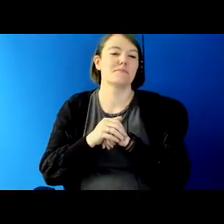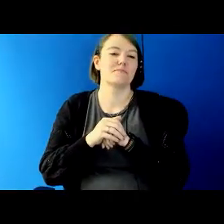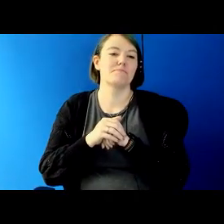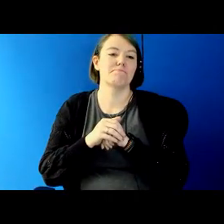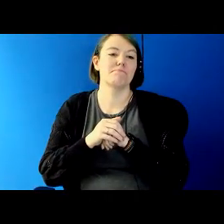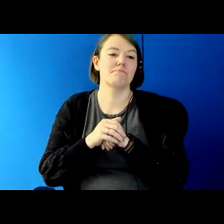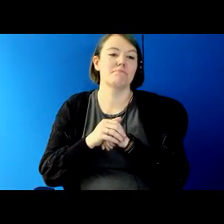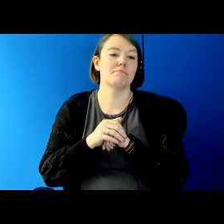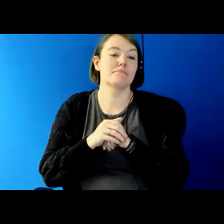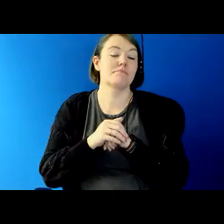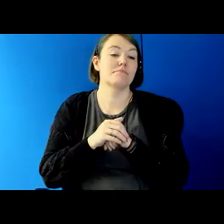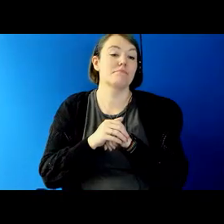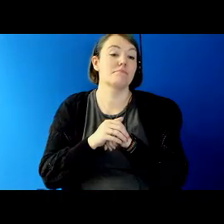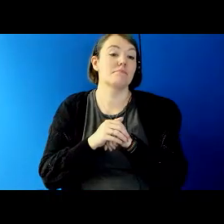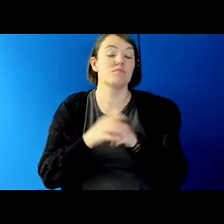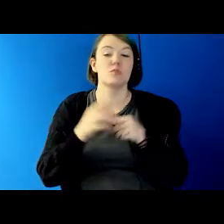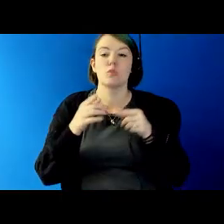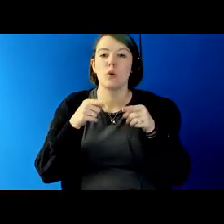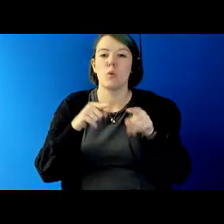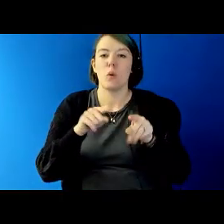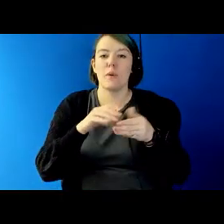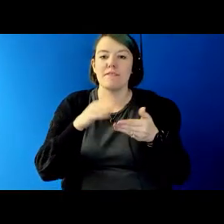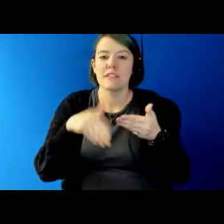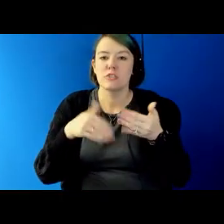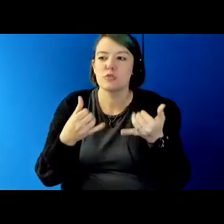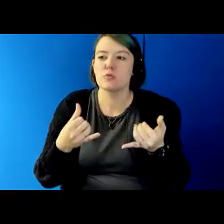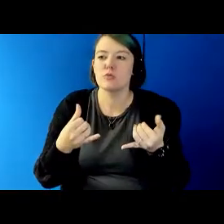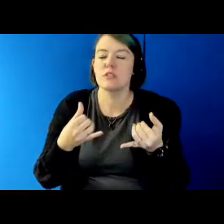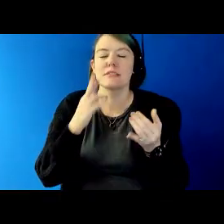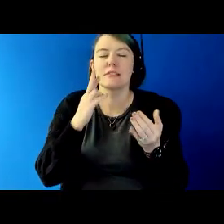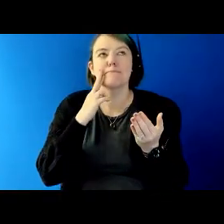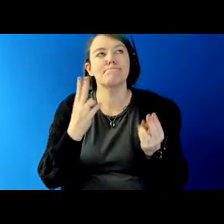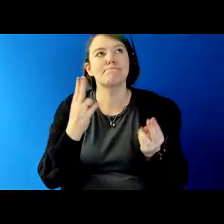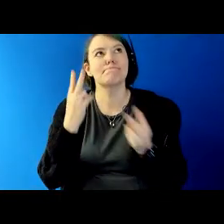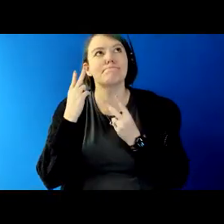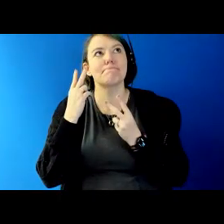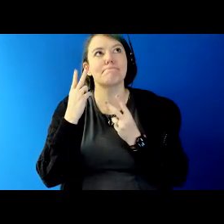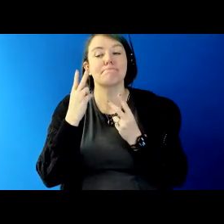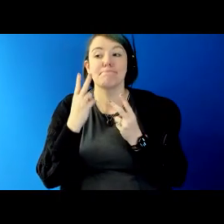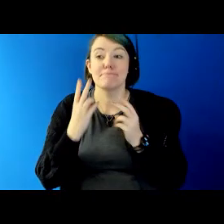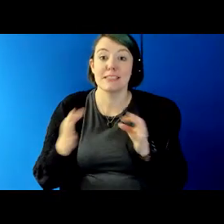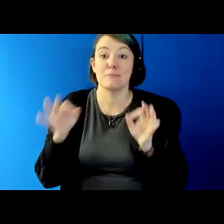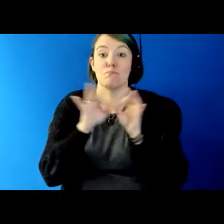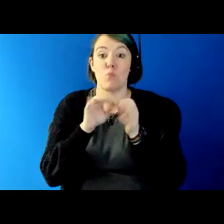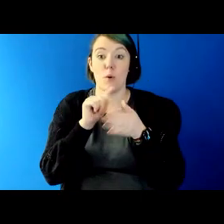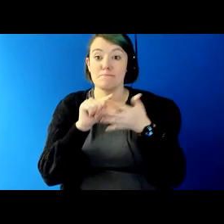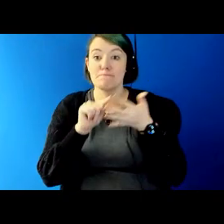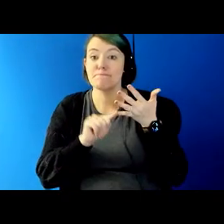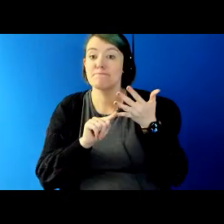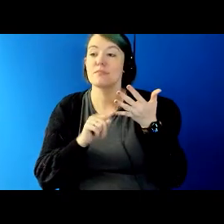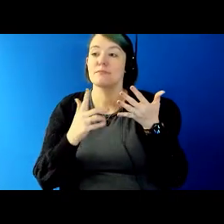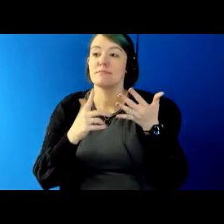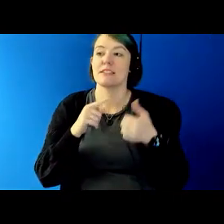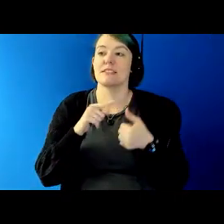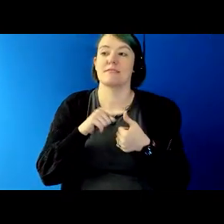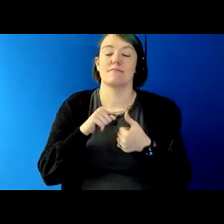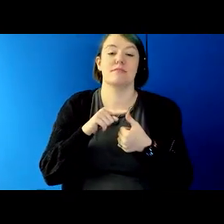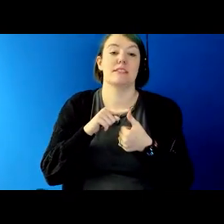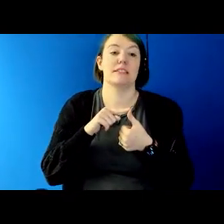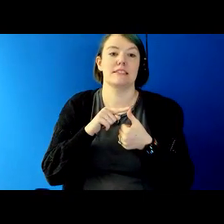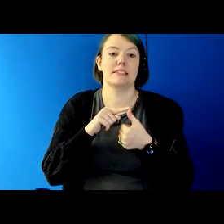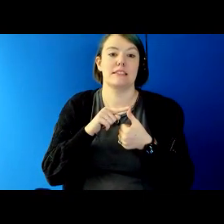As we wrap up today's session, let's take a moment to reflect on the key takeaways. We began by making the business case for